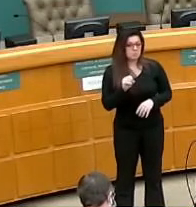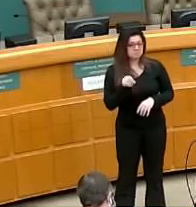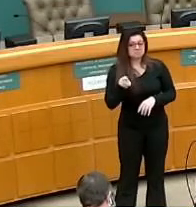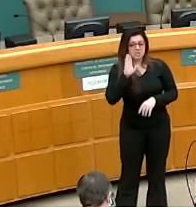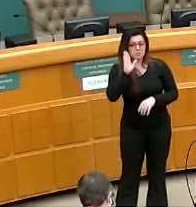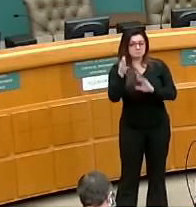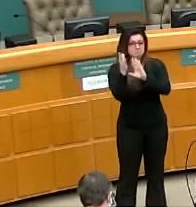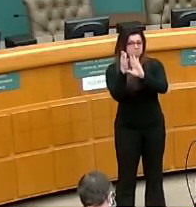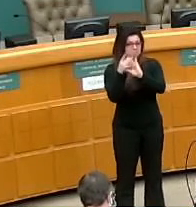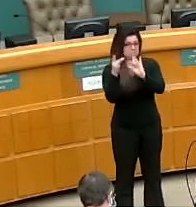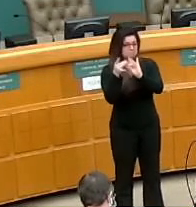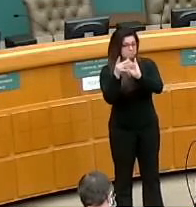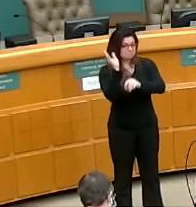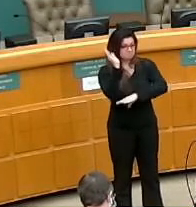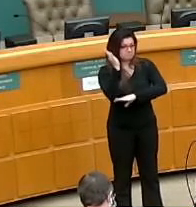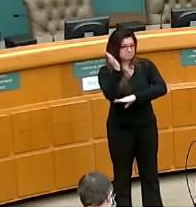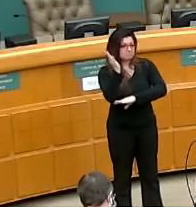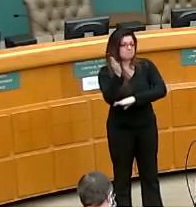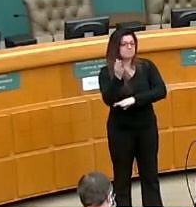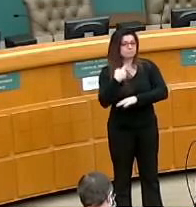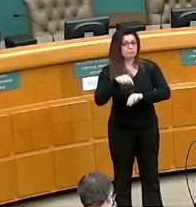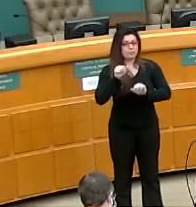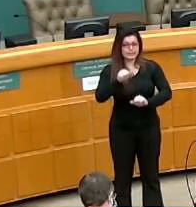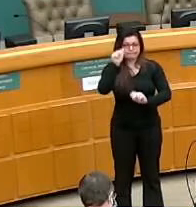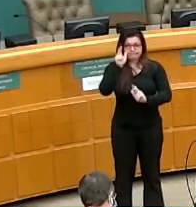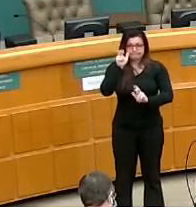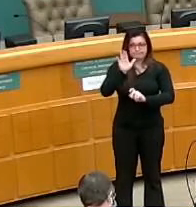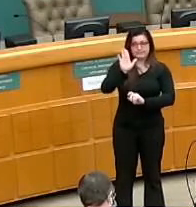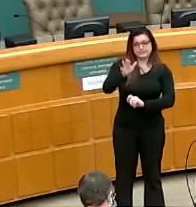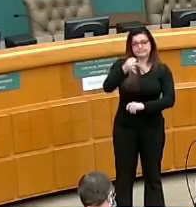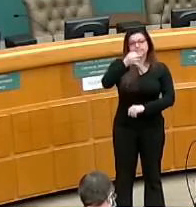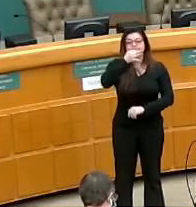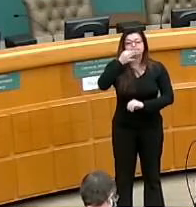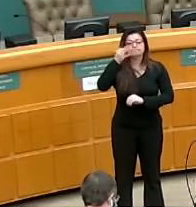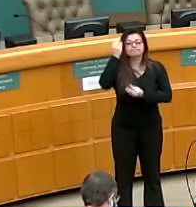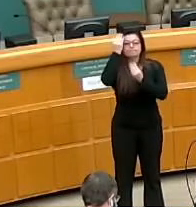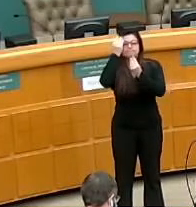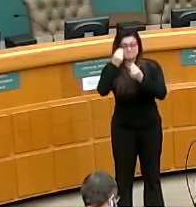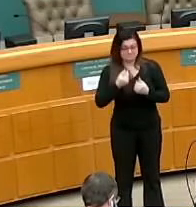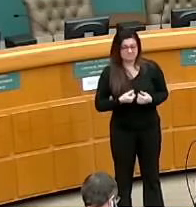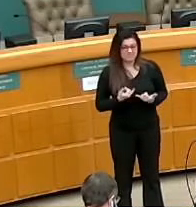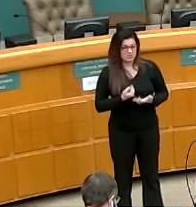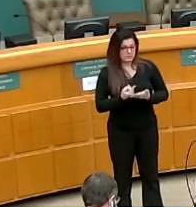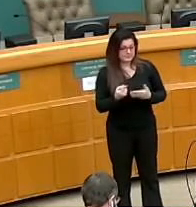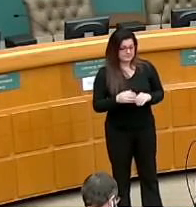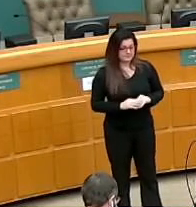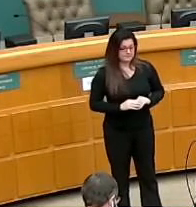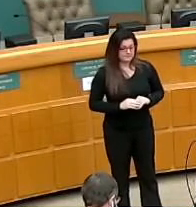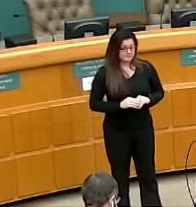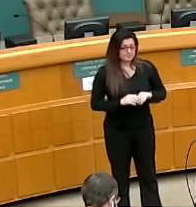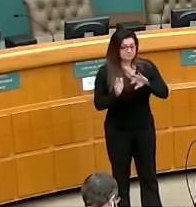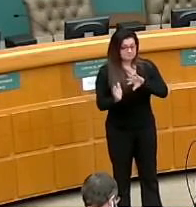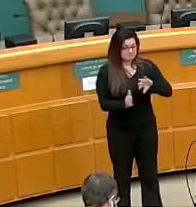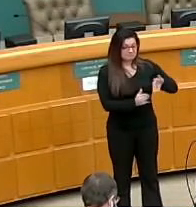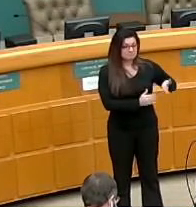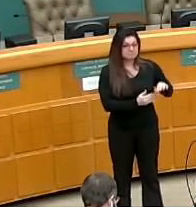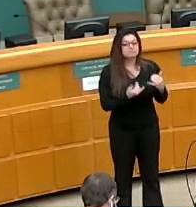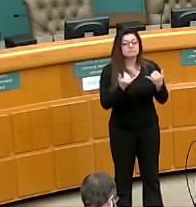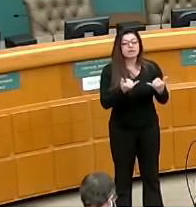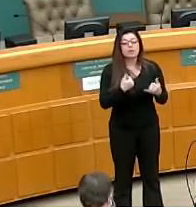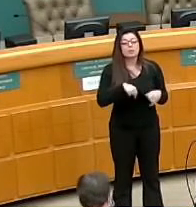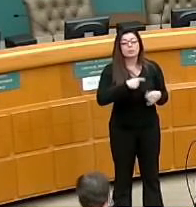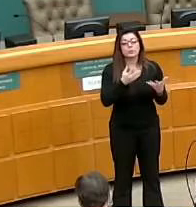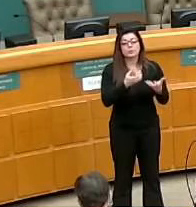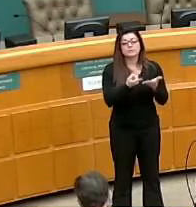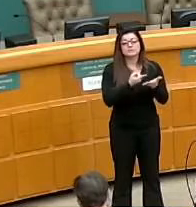public to get some information directly from him this week. Okay, so let's begin with the number of